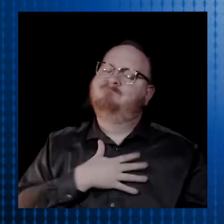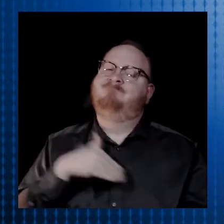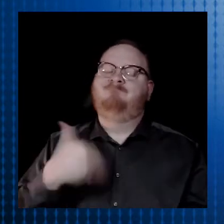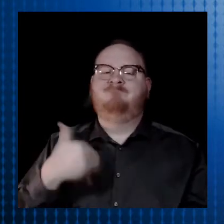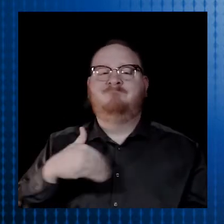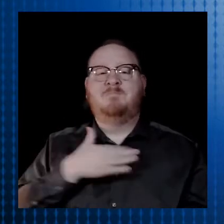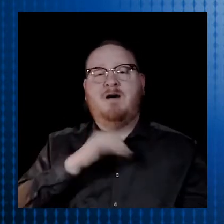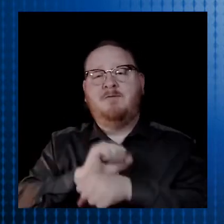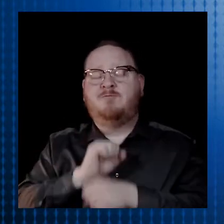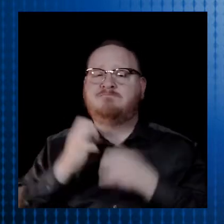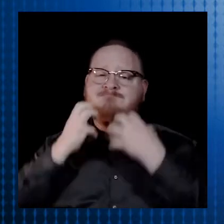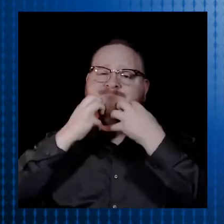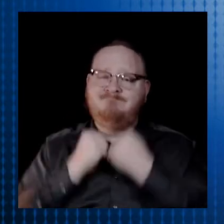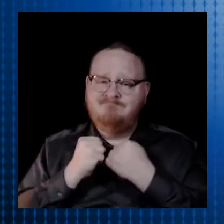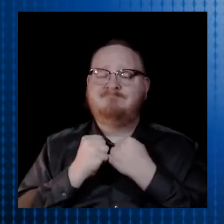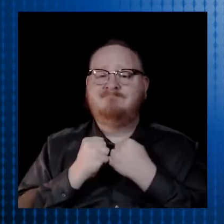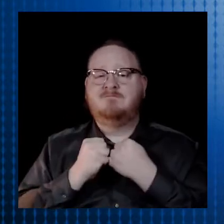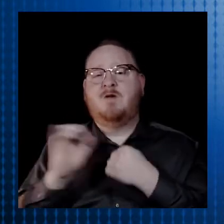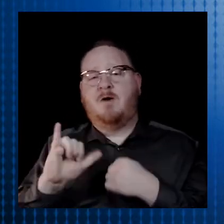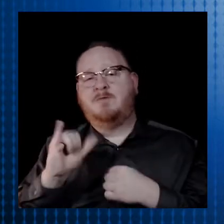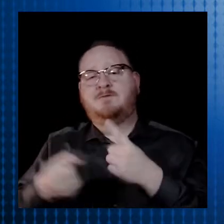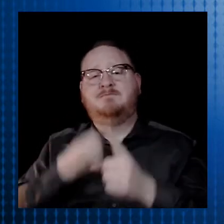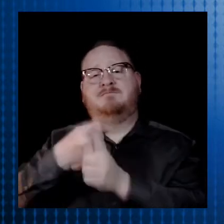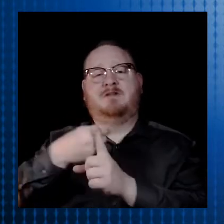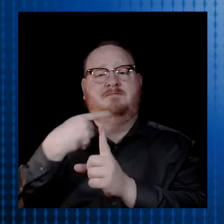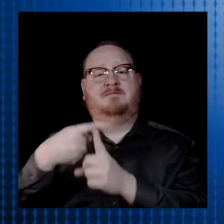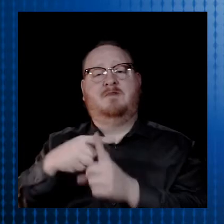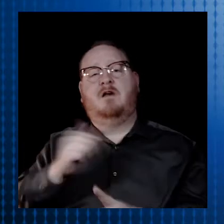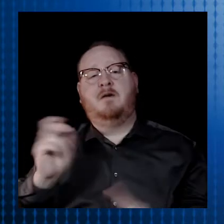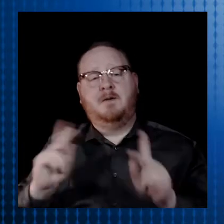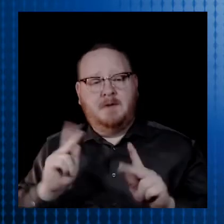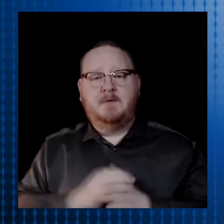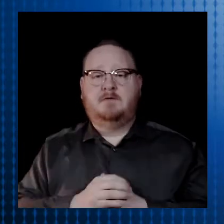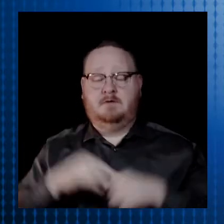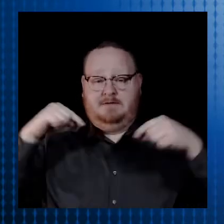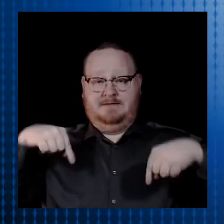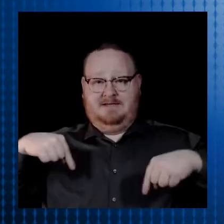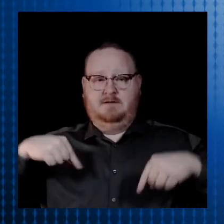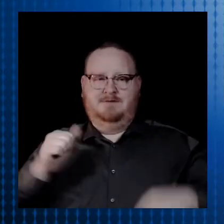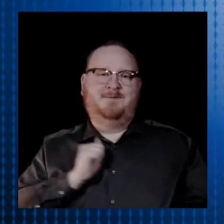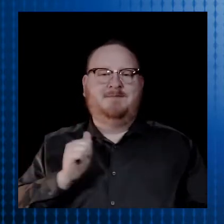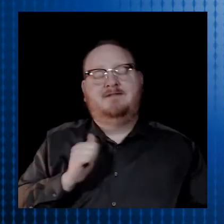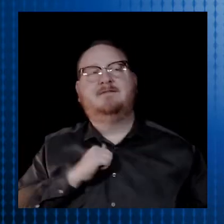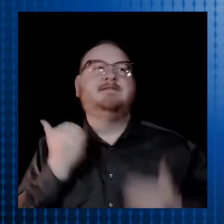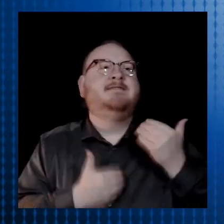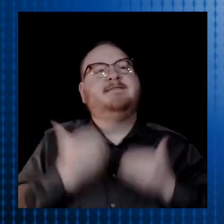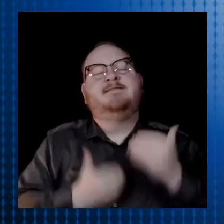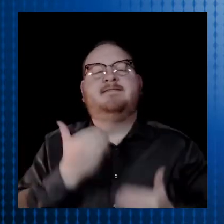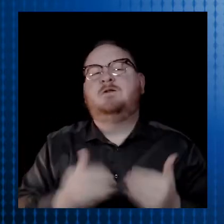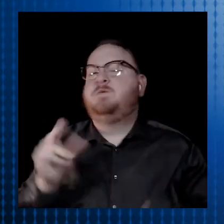about also resonates with others. This accomplishment is not something that I did alone, and there